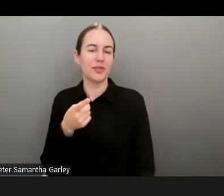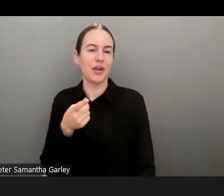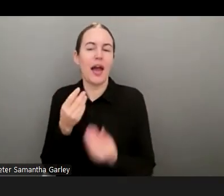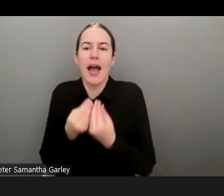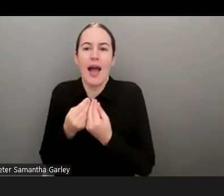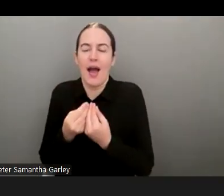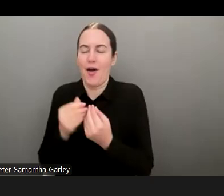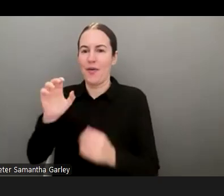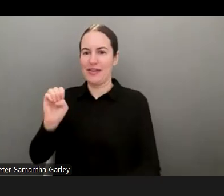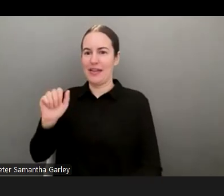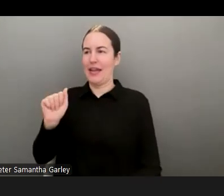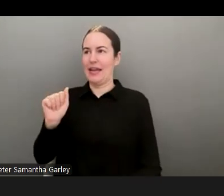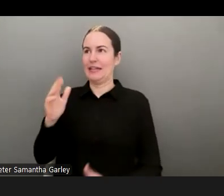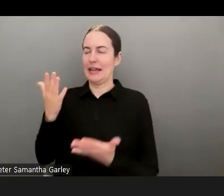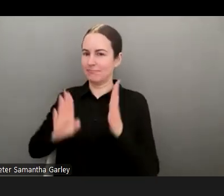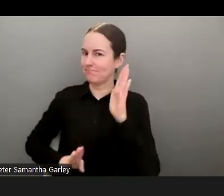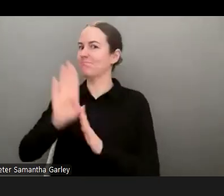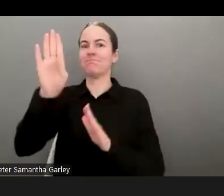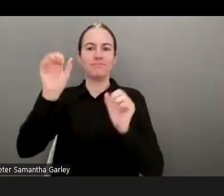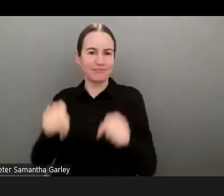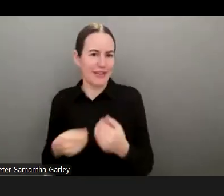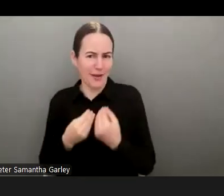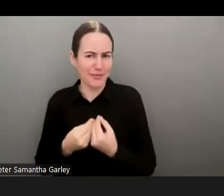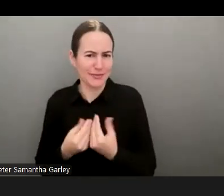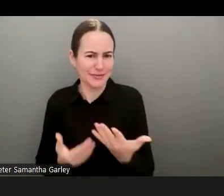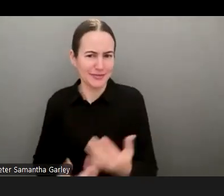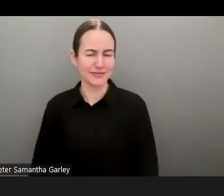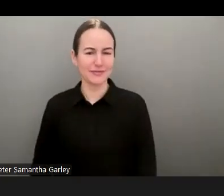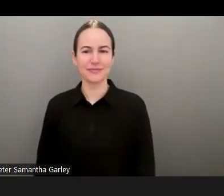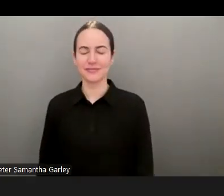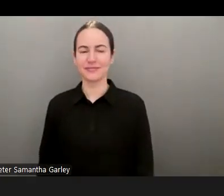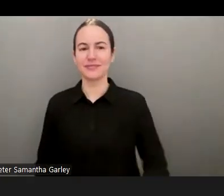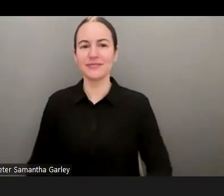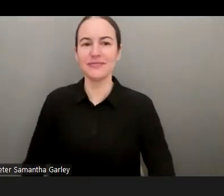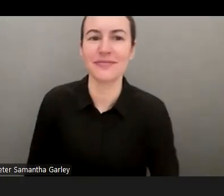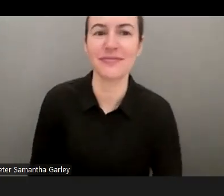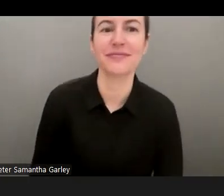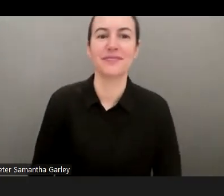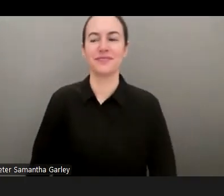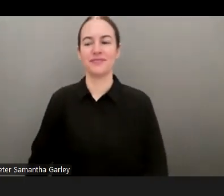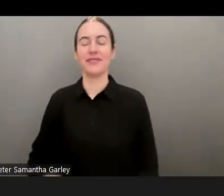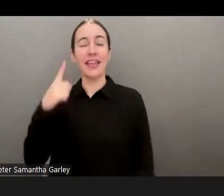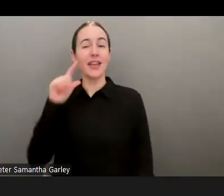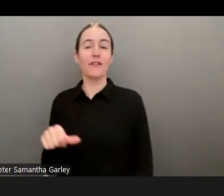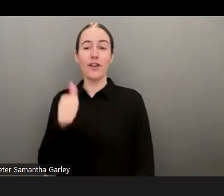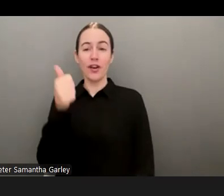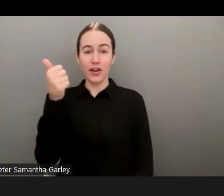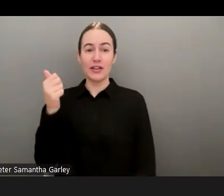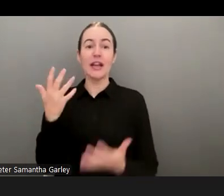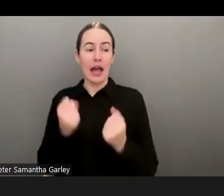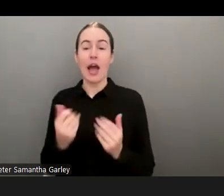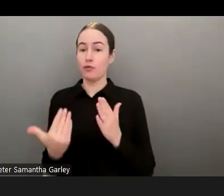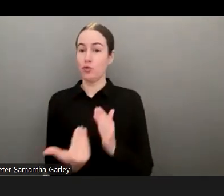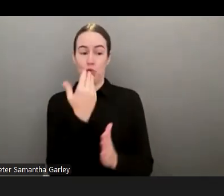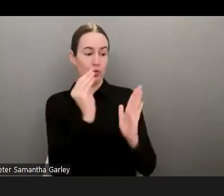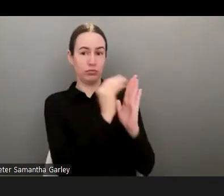a success? Firstly, I think we need to make clear how we are going to interpret the new requirements,